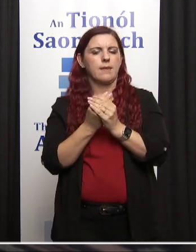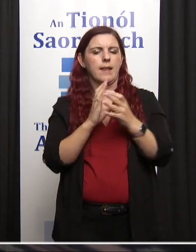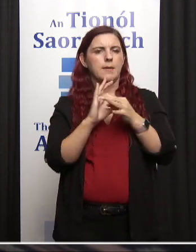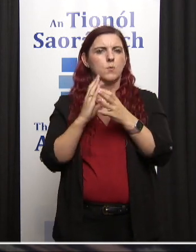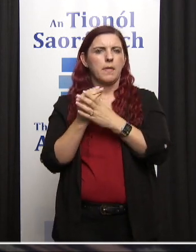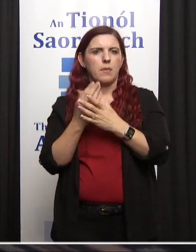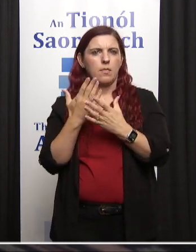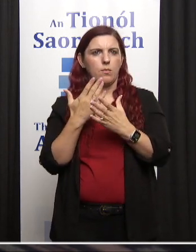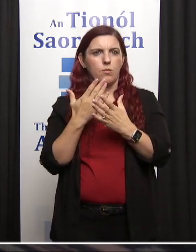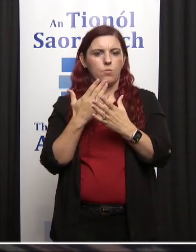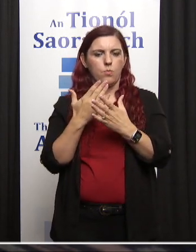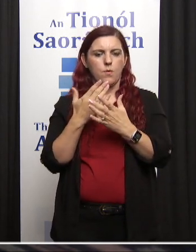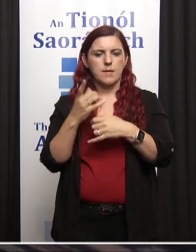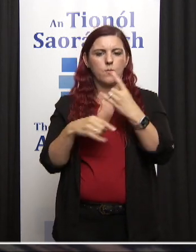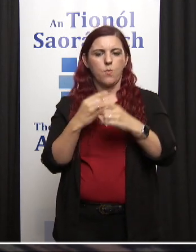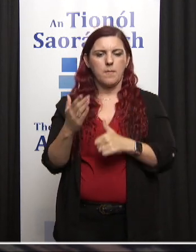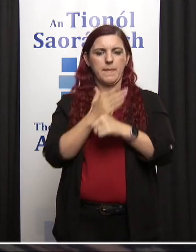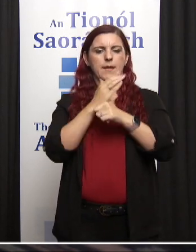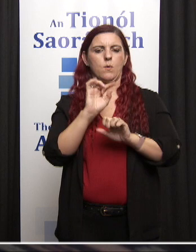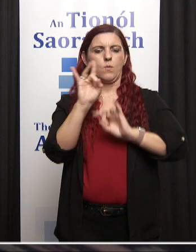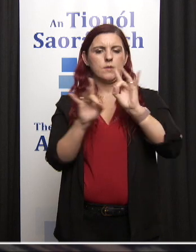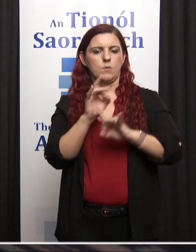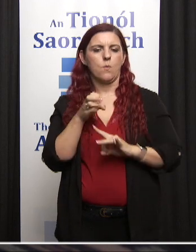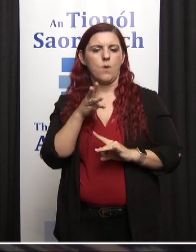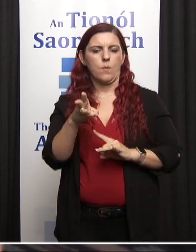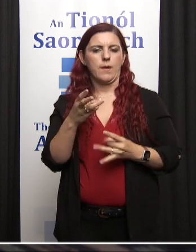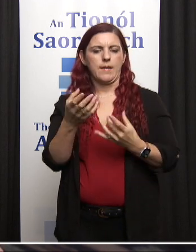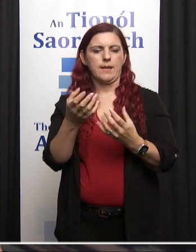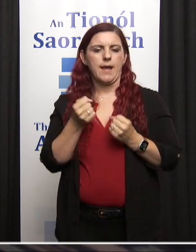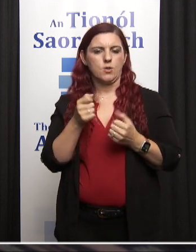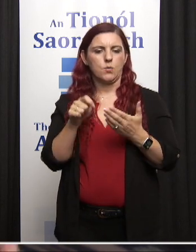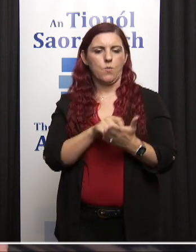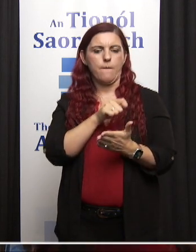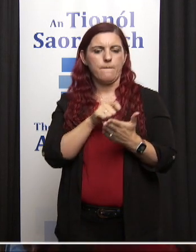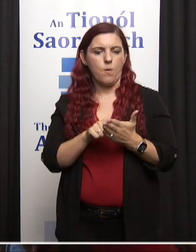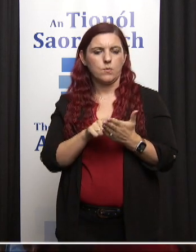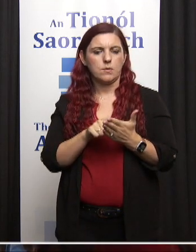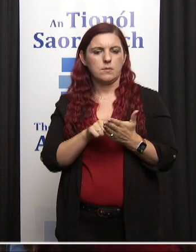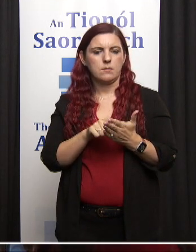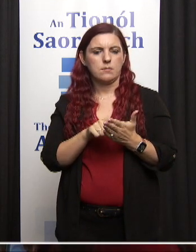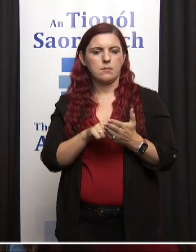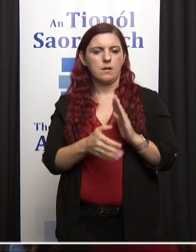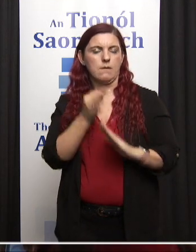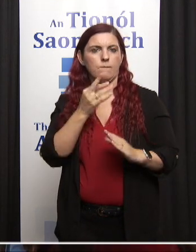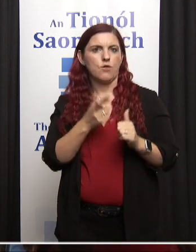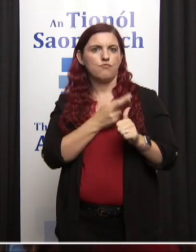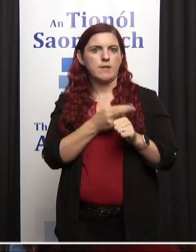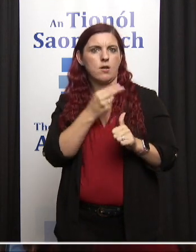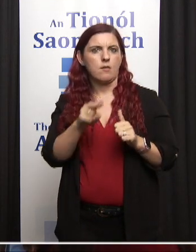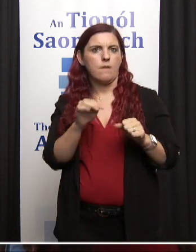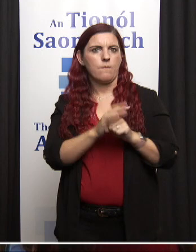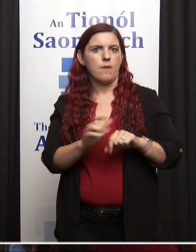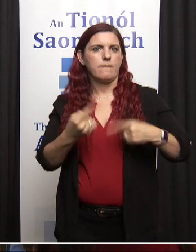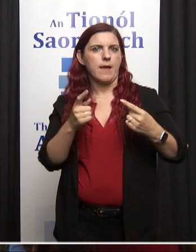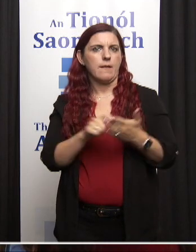we're at. And the main question is, like, will we get to vote on if we're ready or not to have the final vote